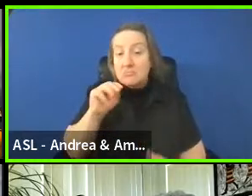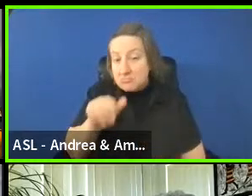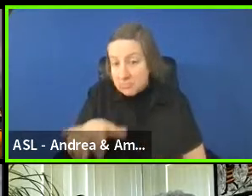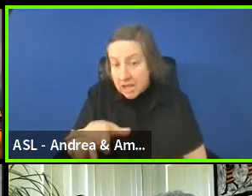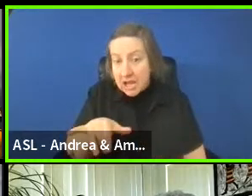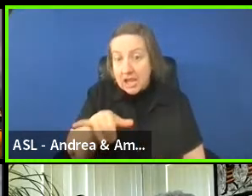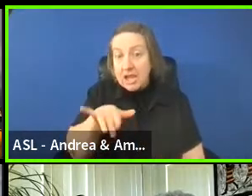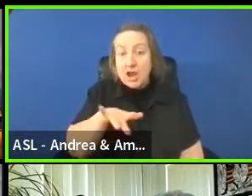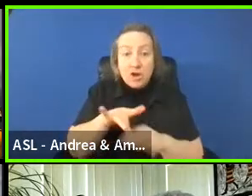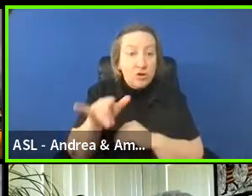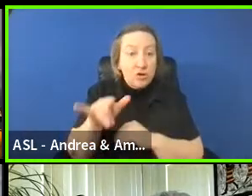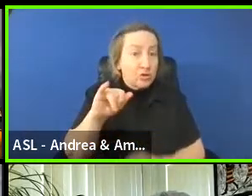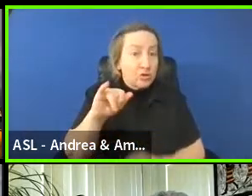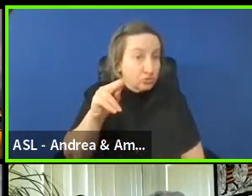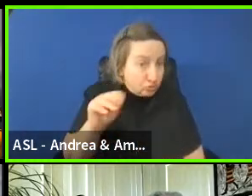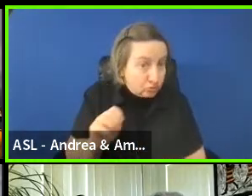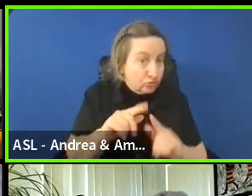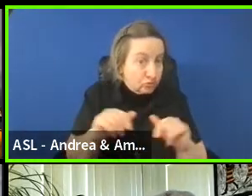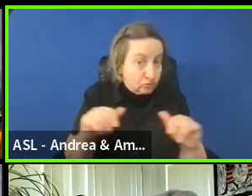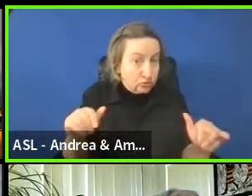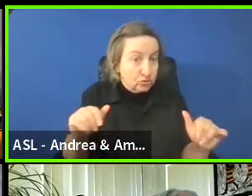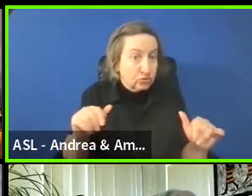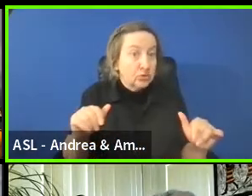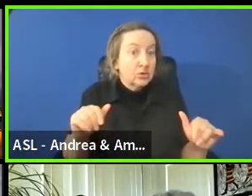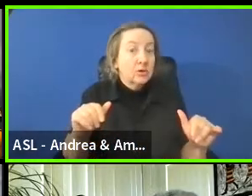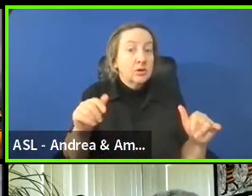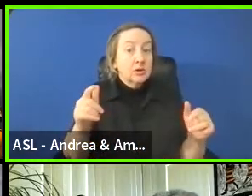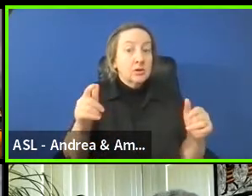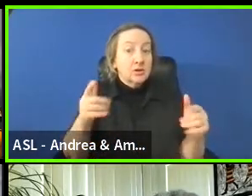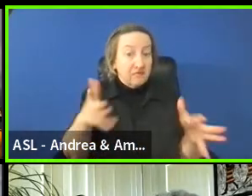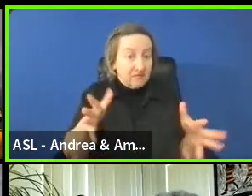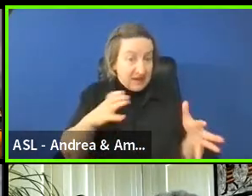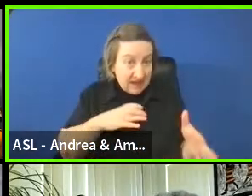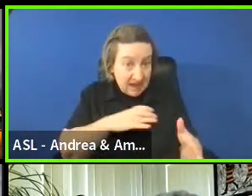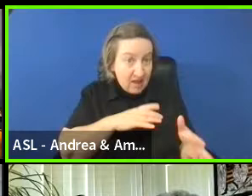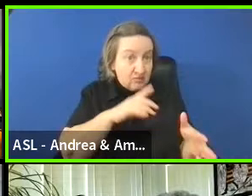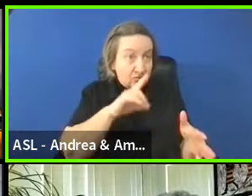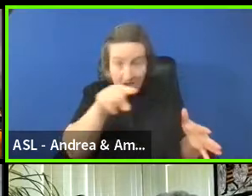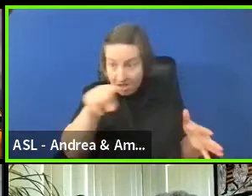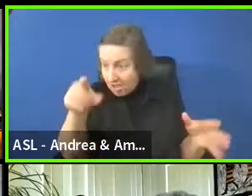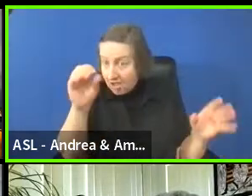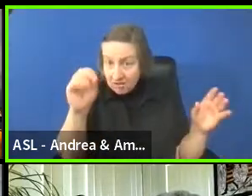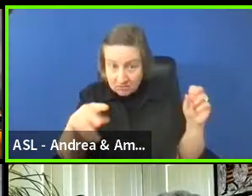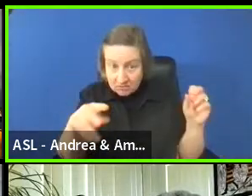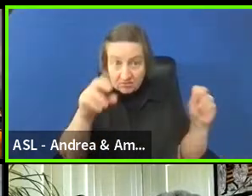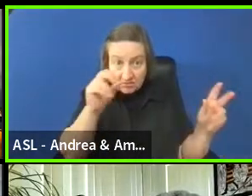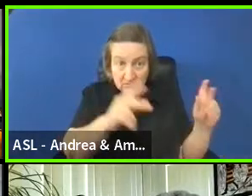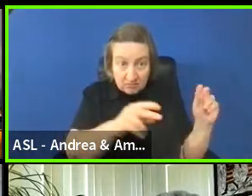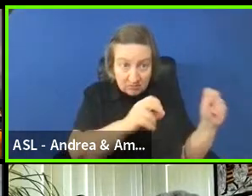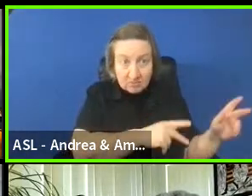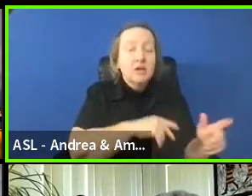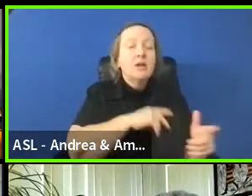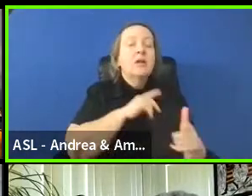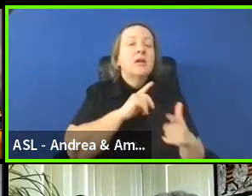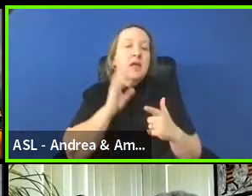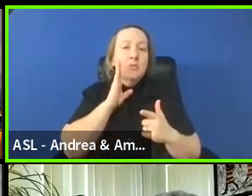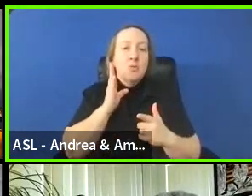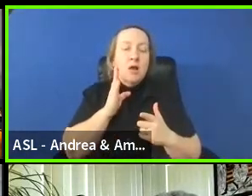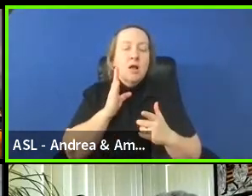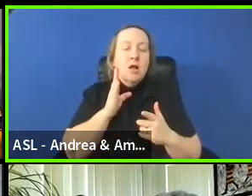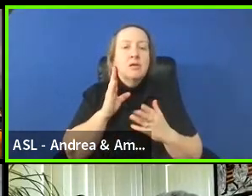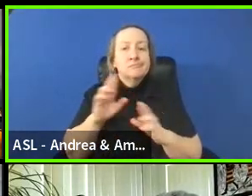early June, and then be ready to tee it up for